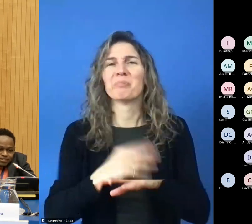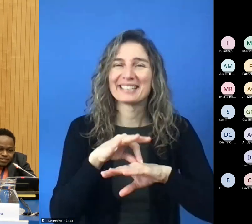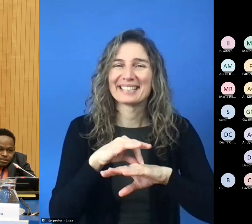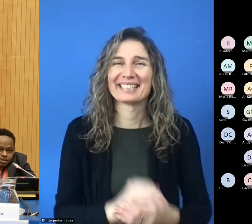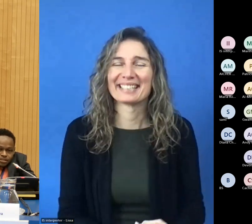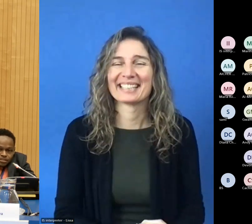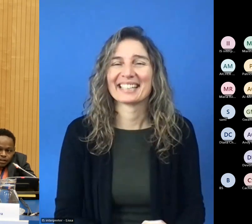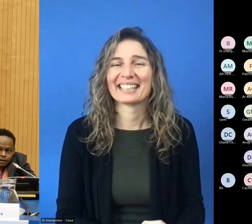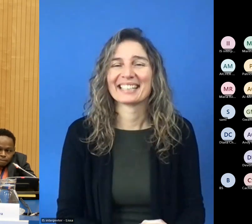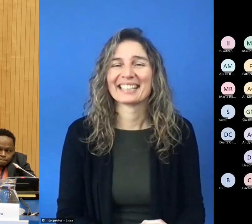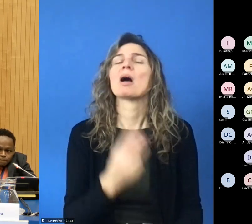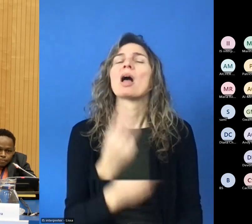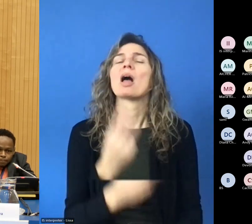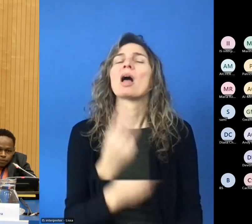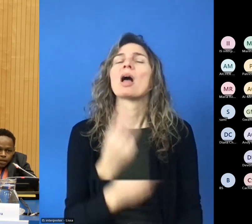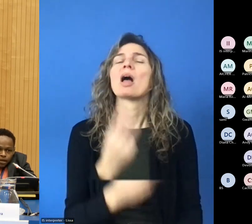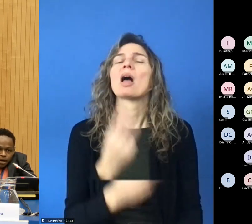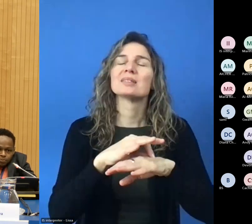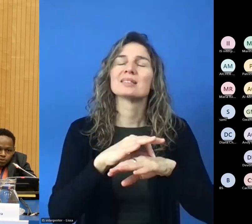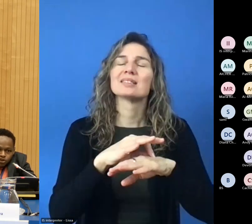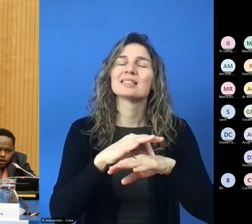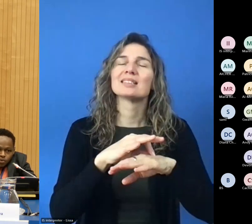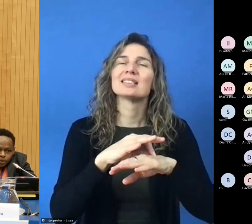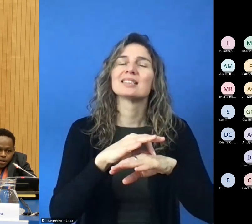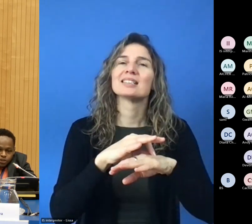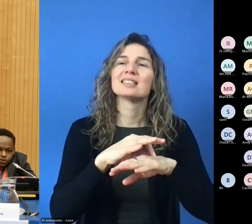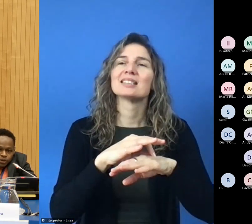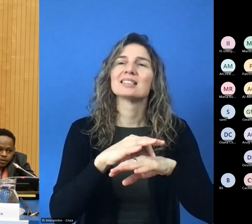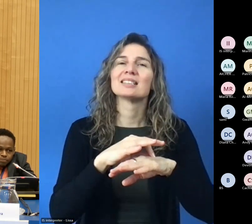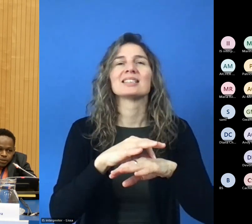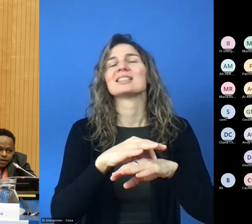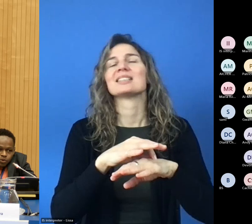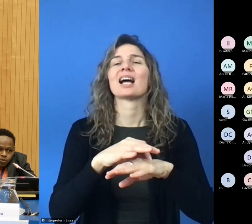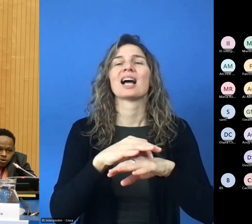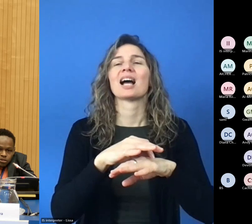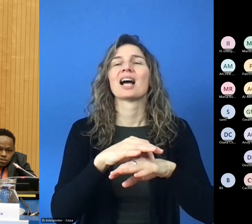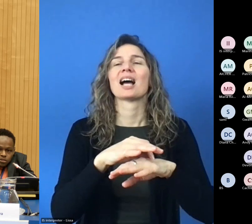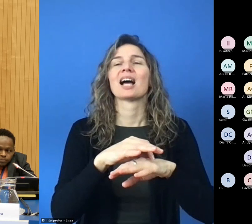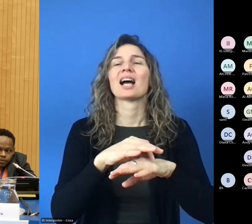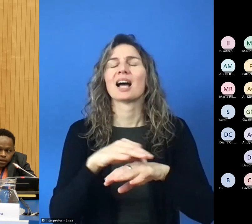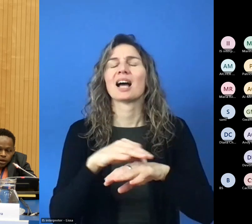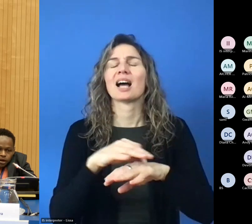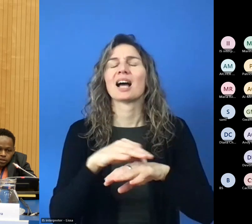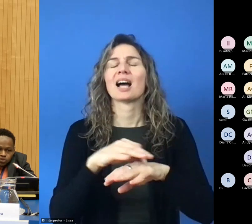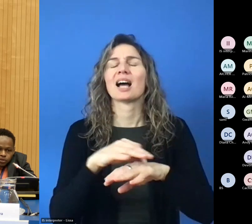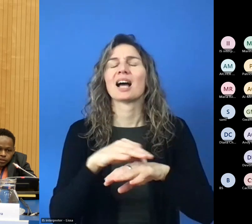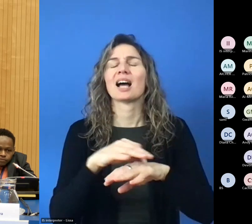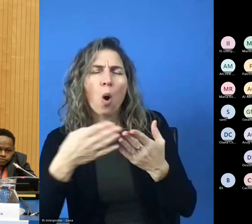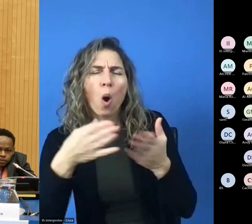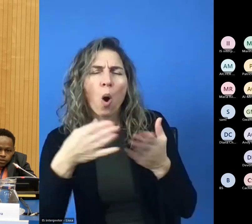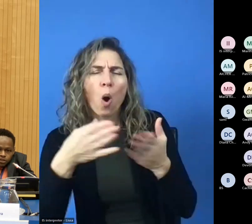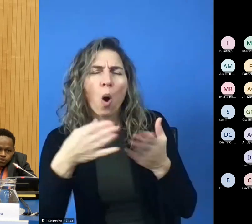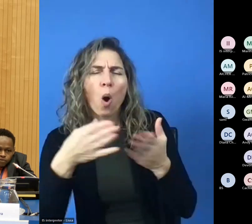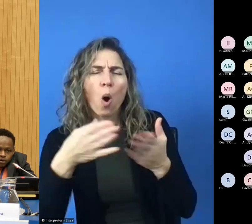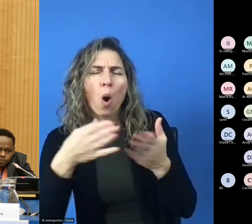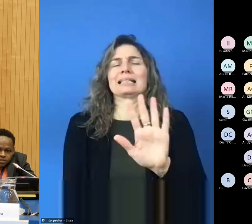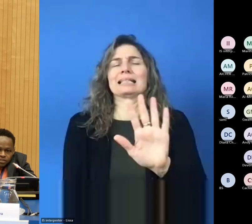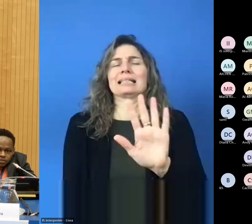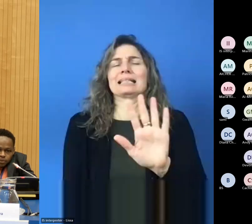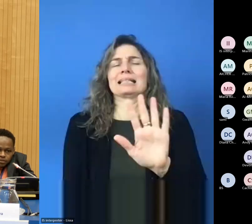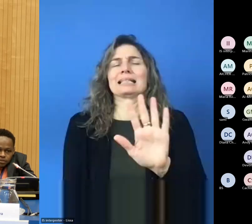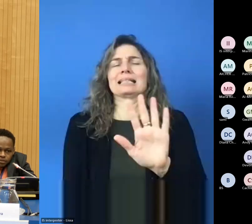this 3 minutes, I'm not going to open up Q&A, but I want to give each of